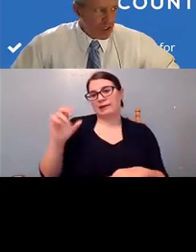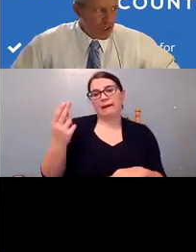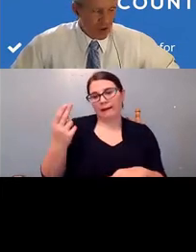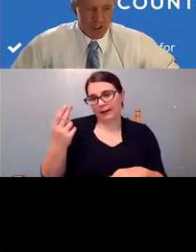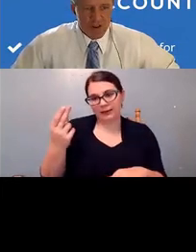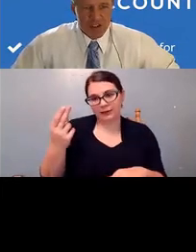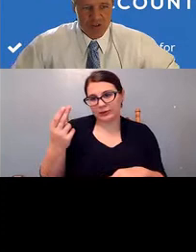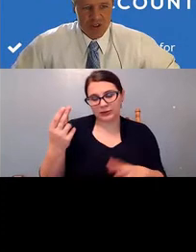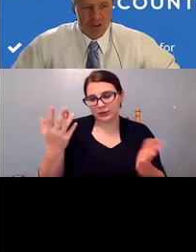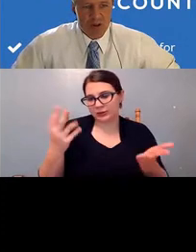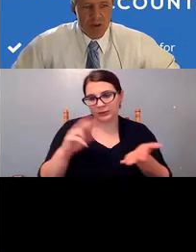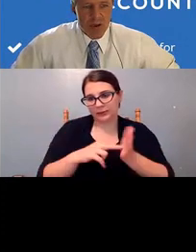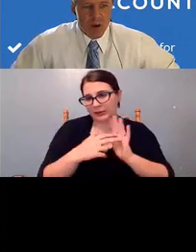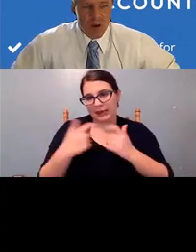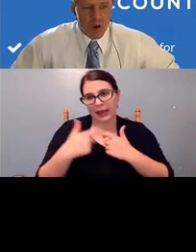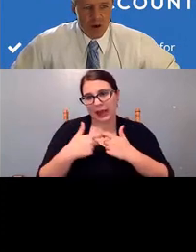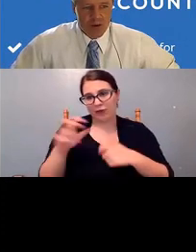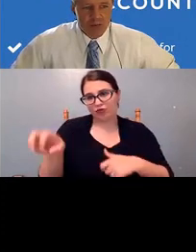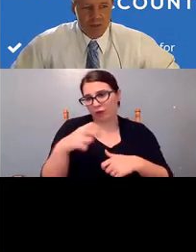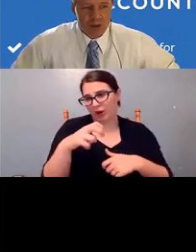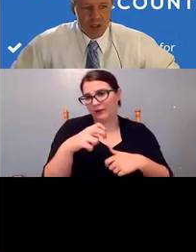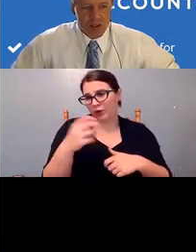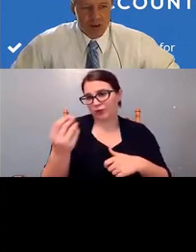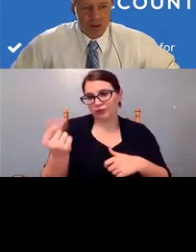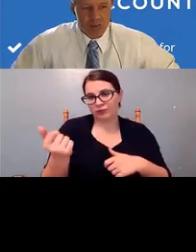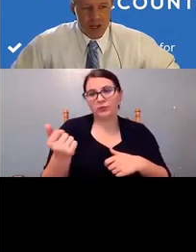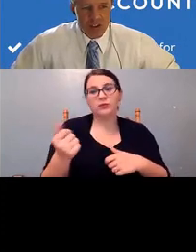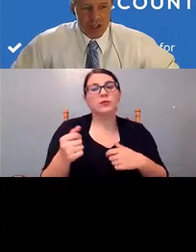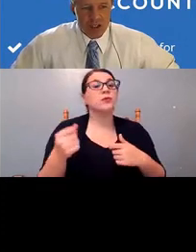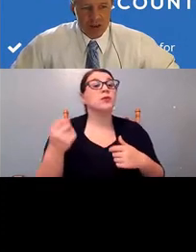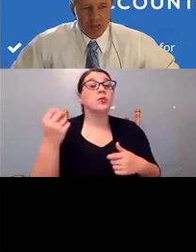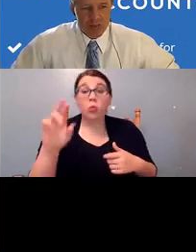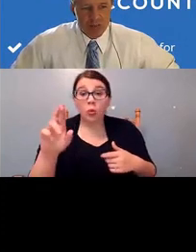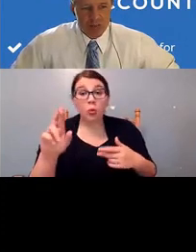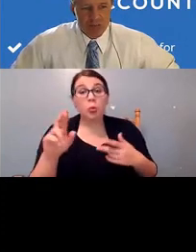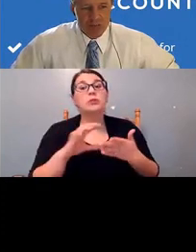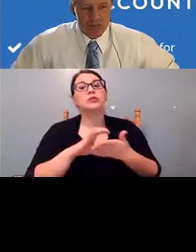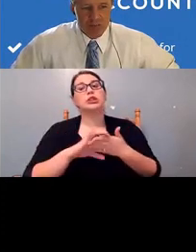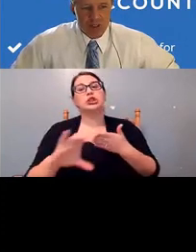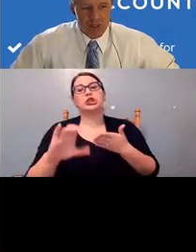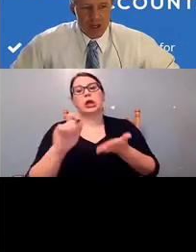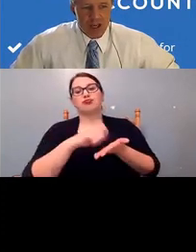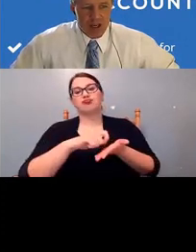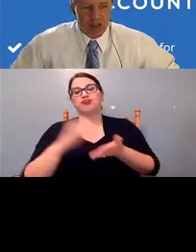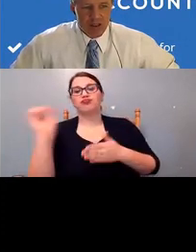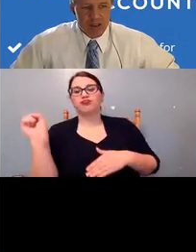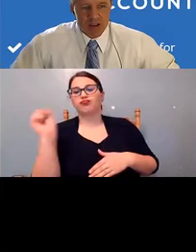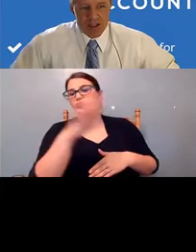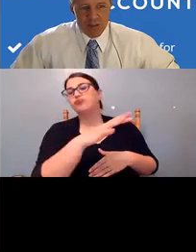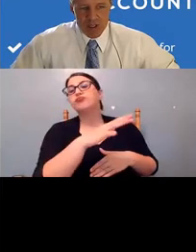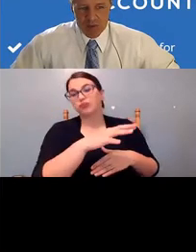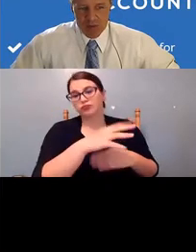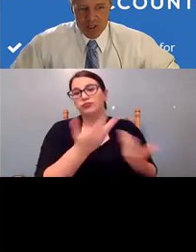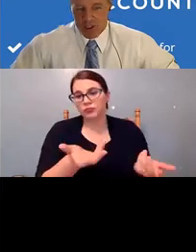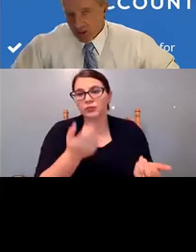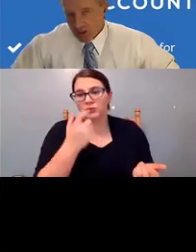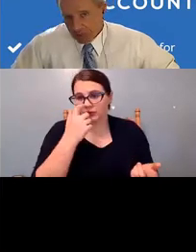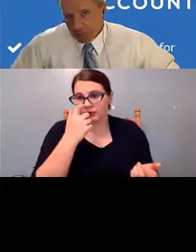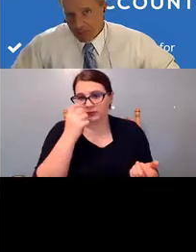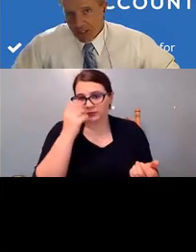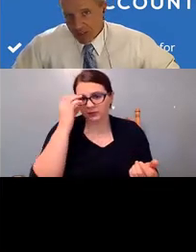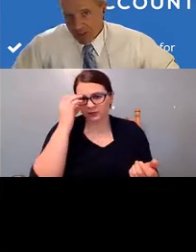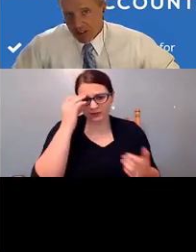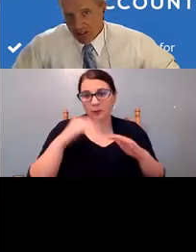for electronic transfer, or you can do it by check. And the minimum